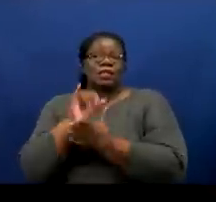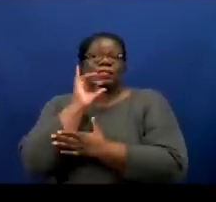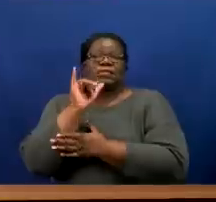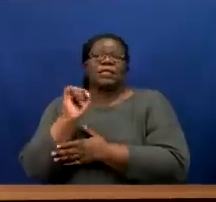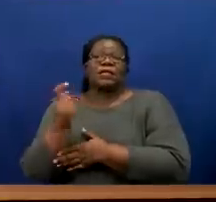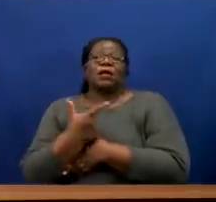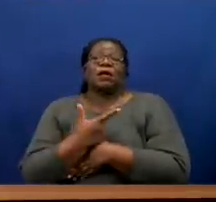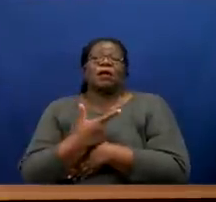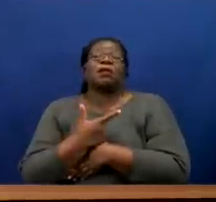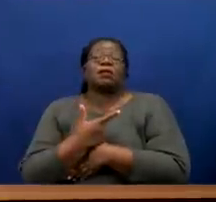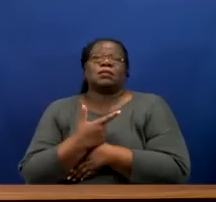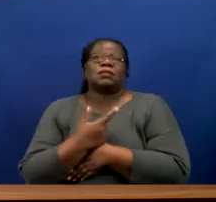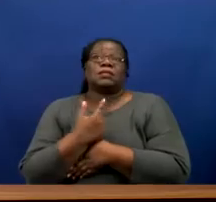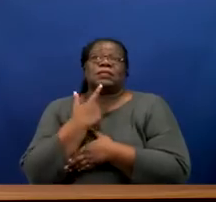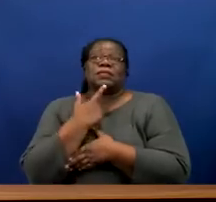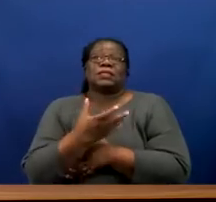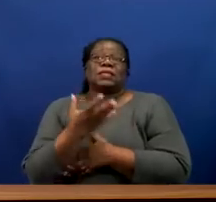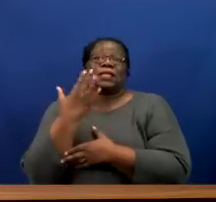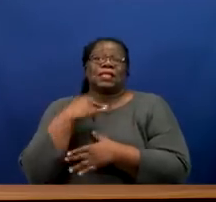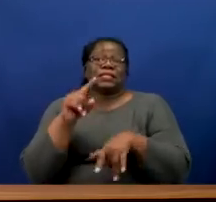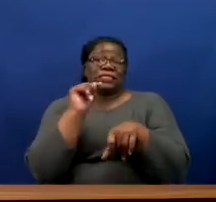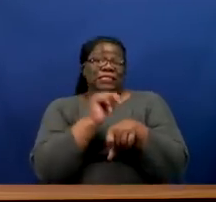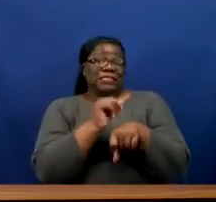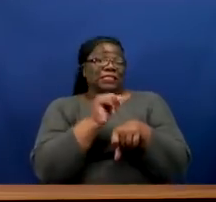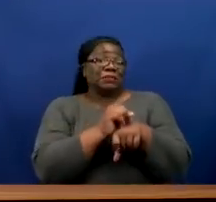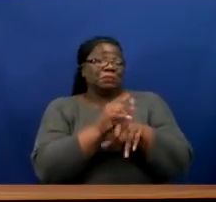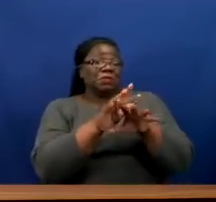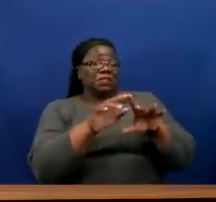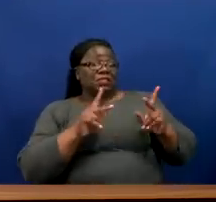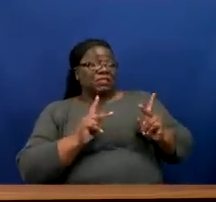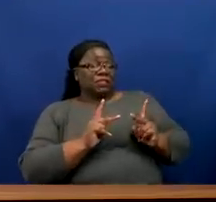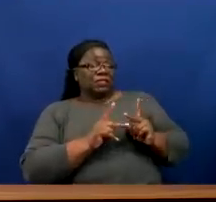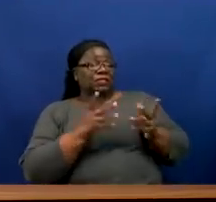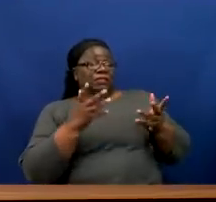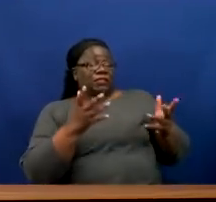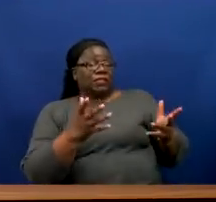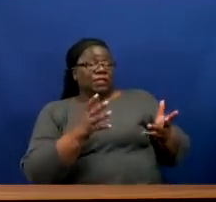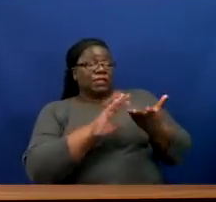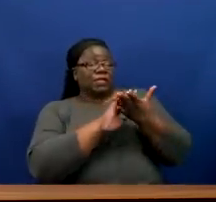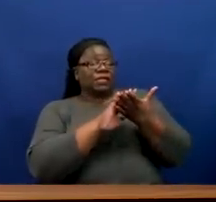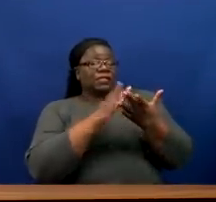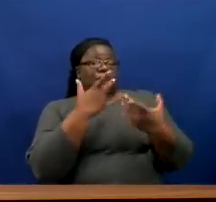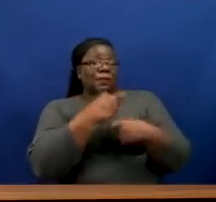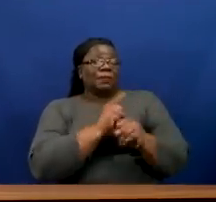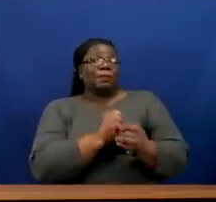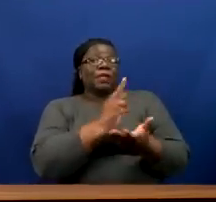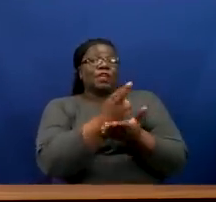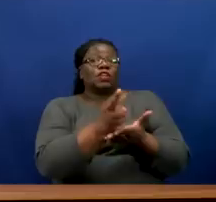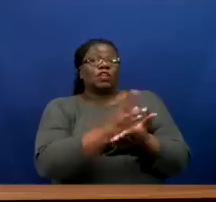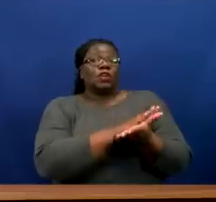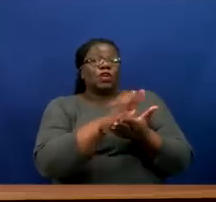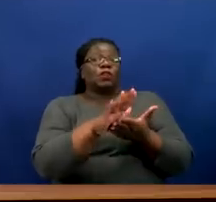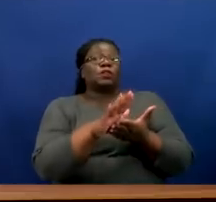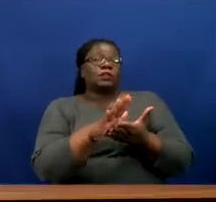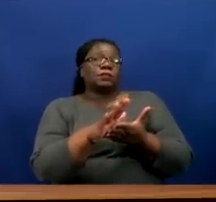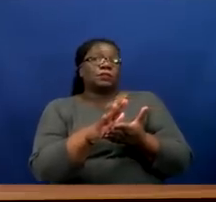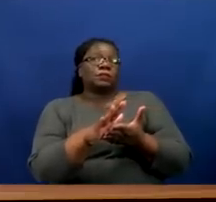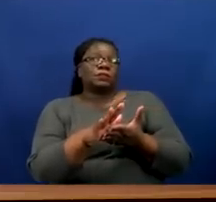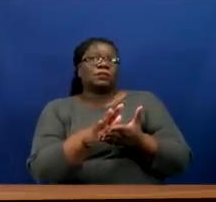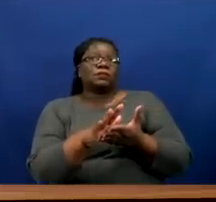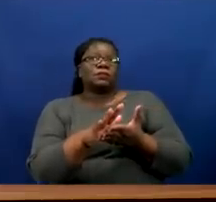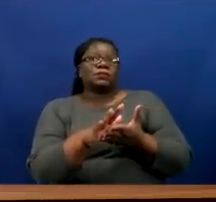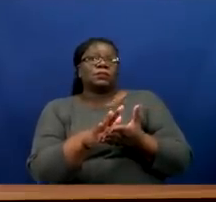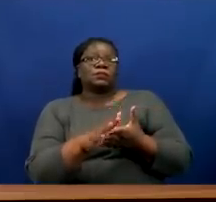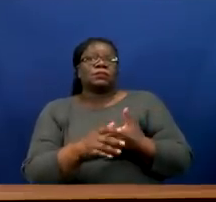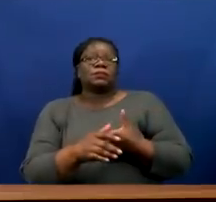says that this place, this temple, has been hallowed. Yeah. This place has been